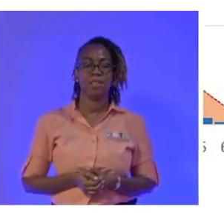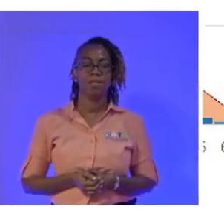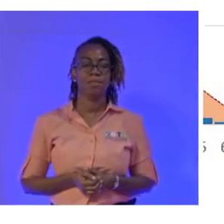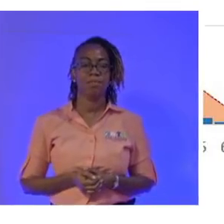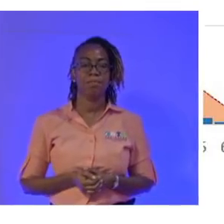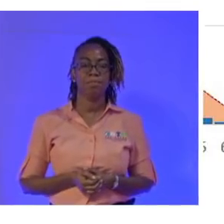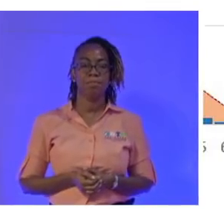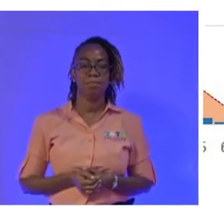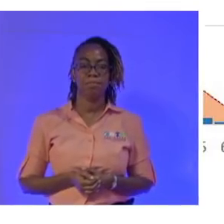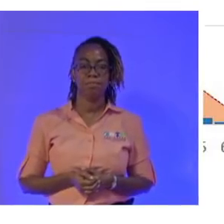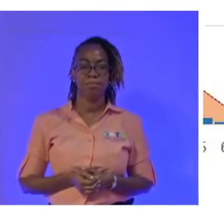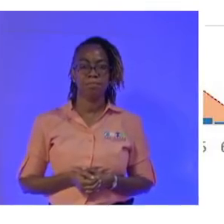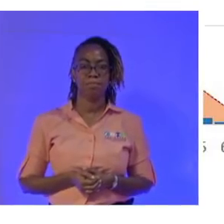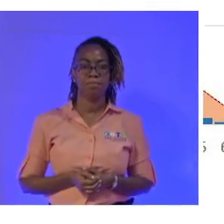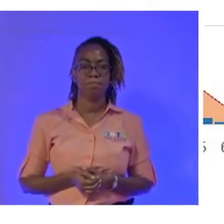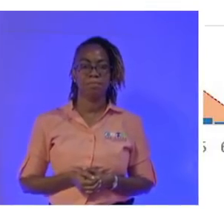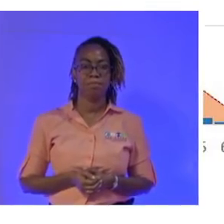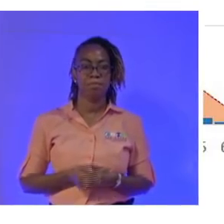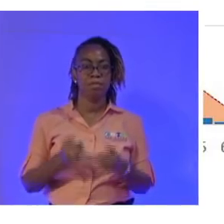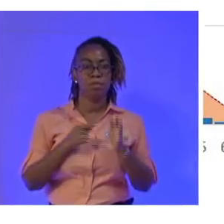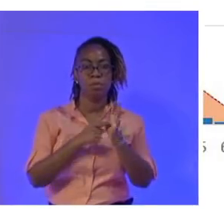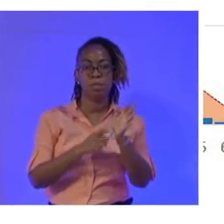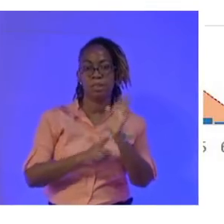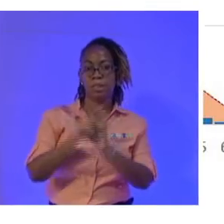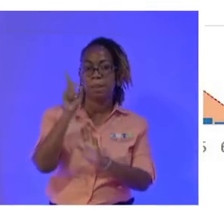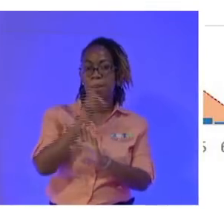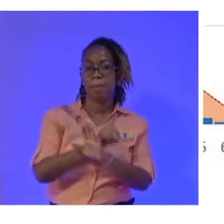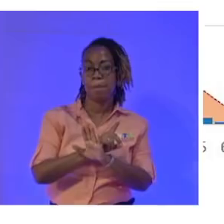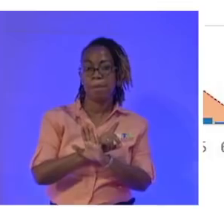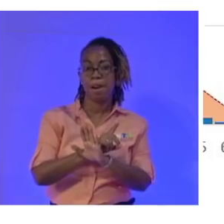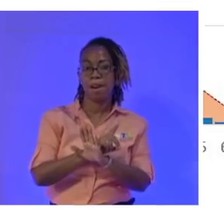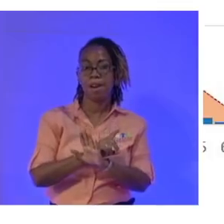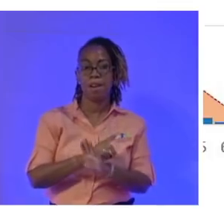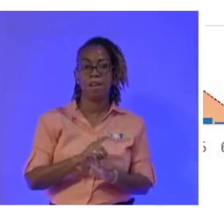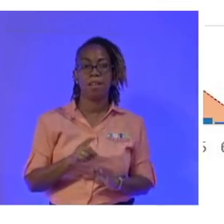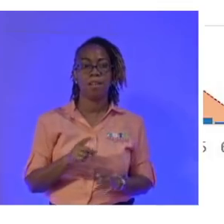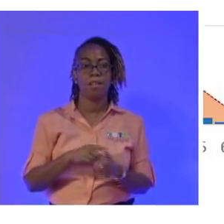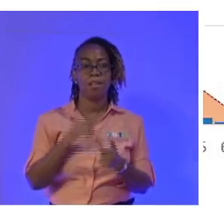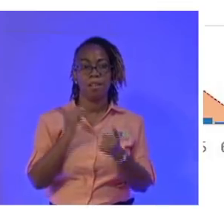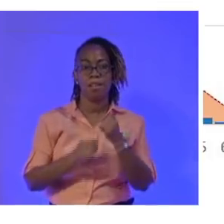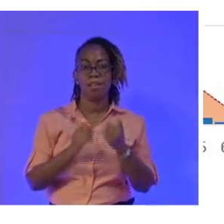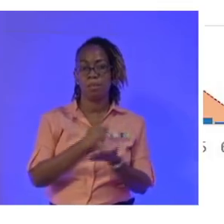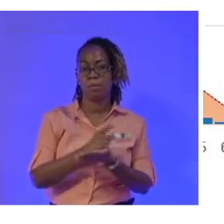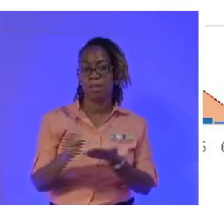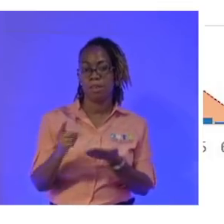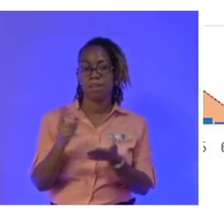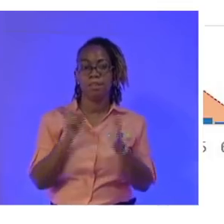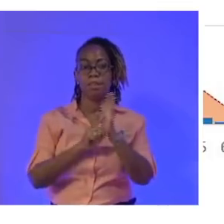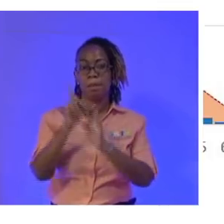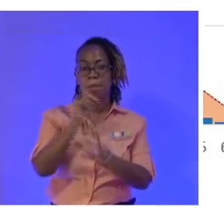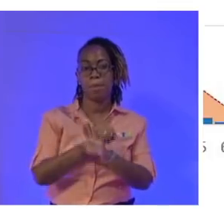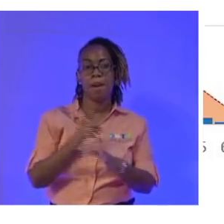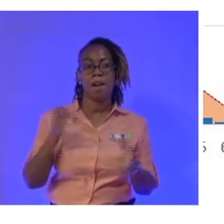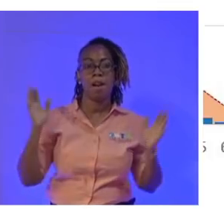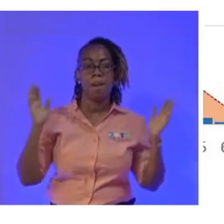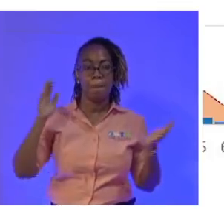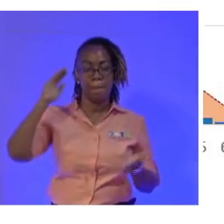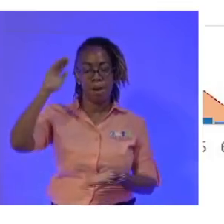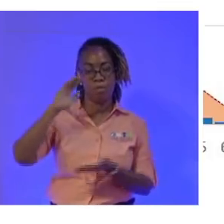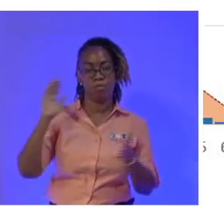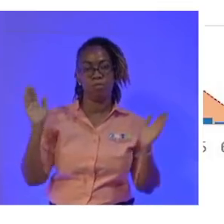bars for the weeks in December. We do see that last week in December seemed to have a big drop, but that big drop, as